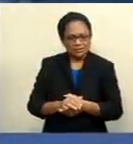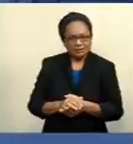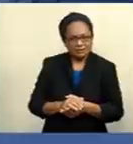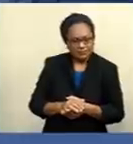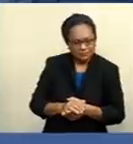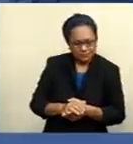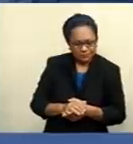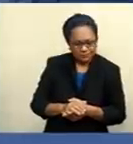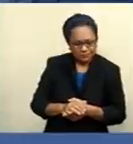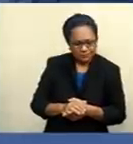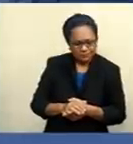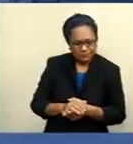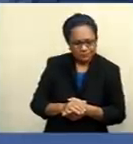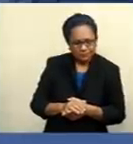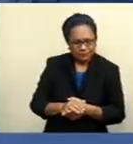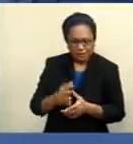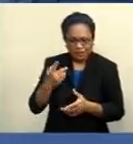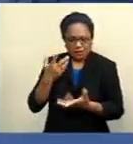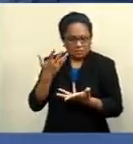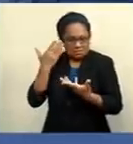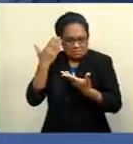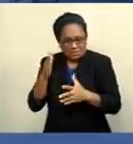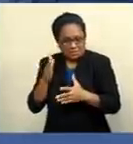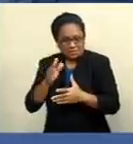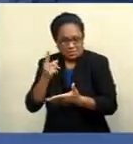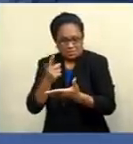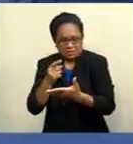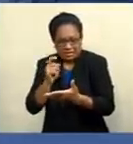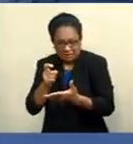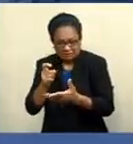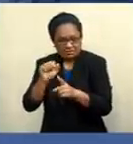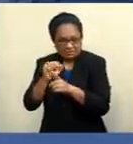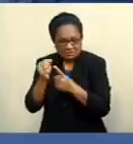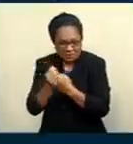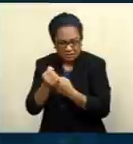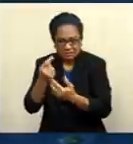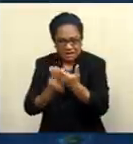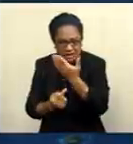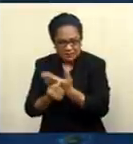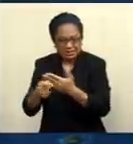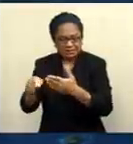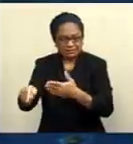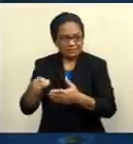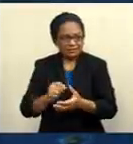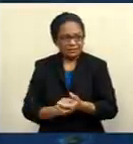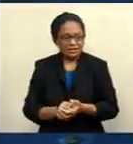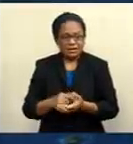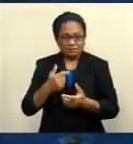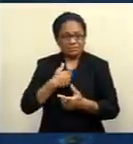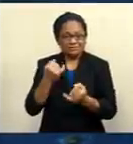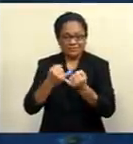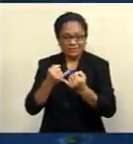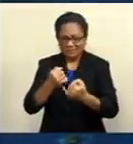the situation has changed during the course of a day, an hour, a minute. I'm very surprised with some,